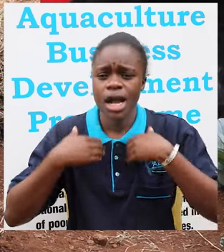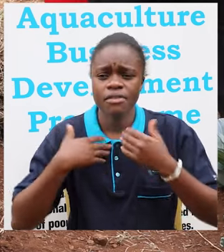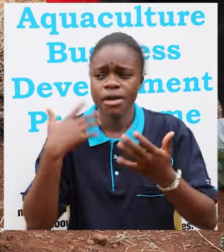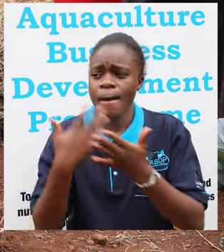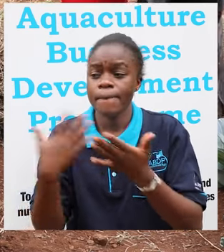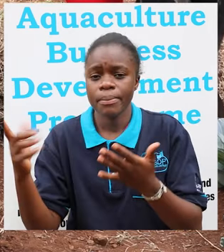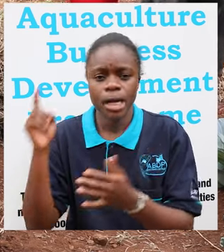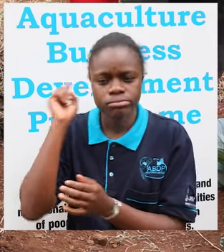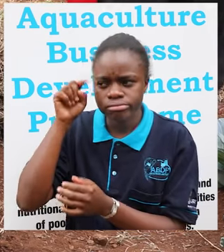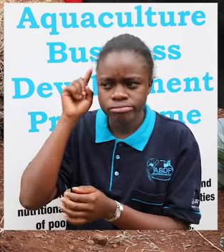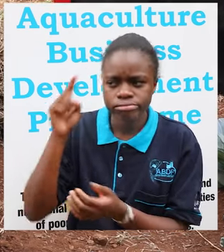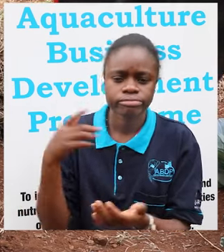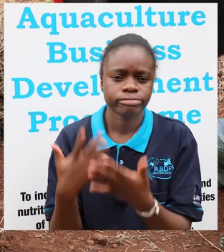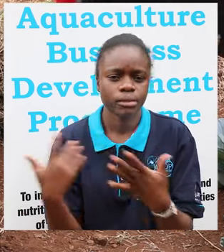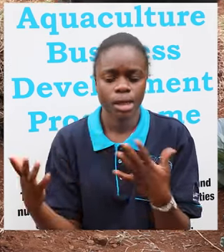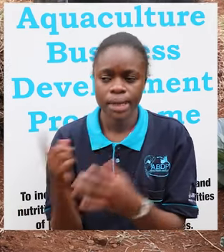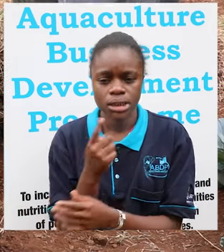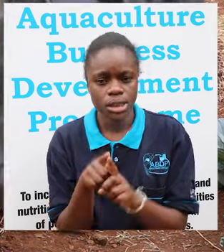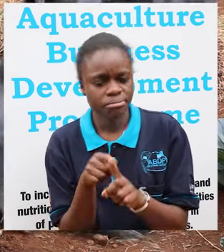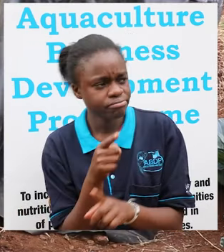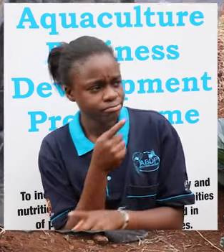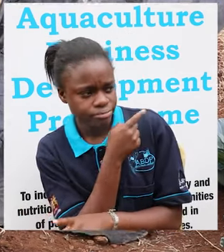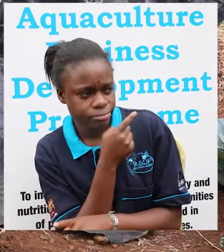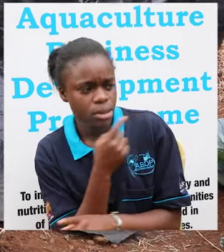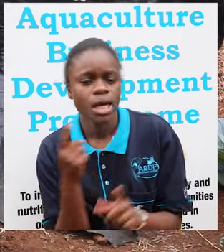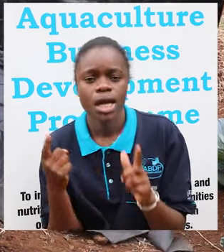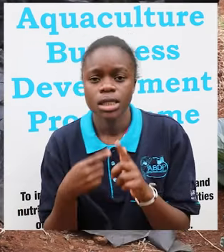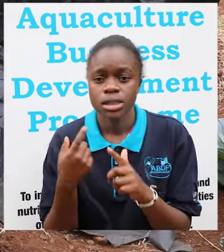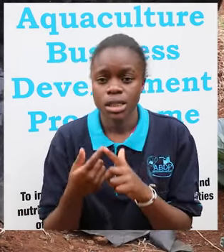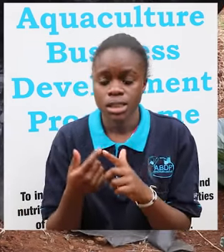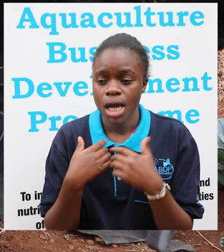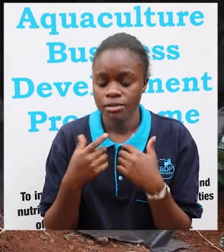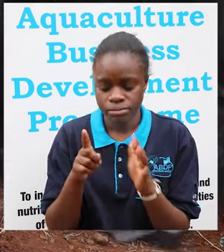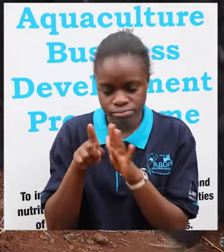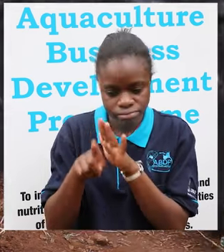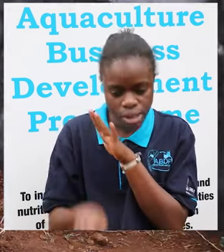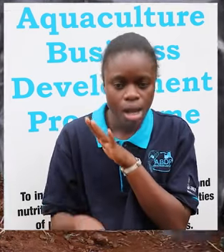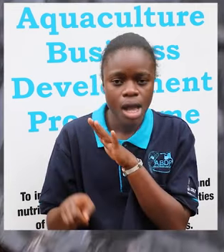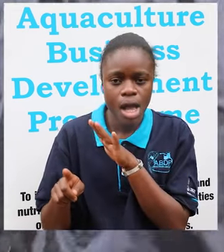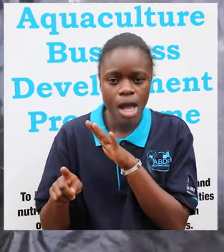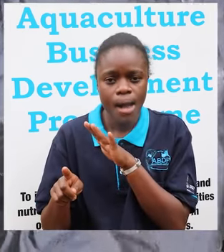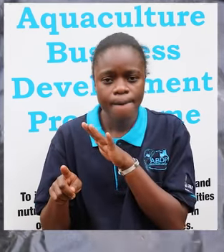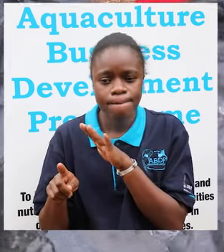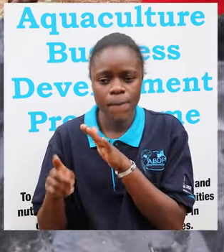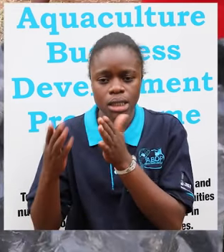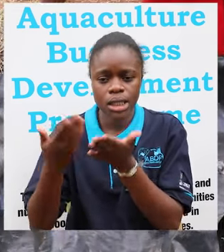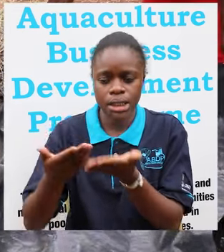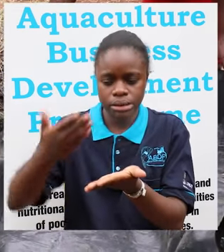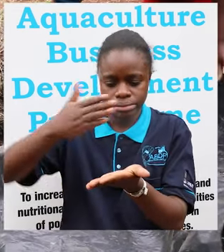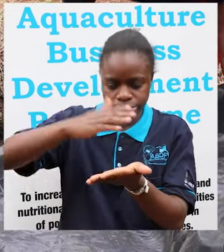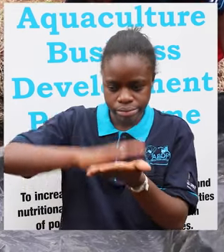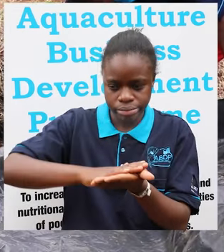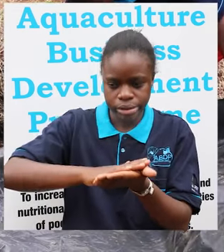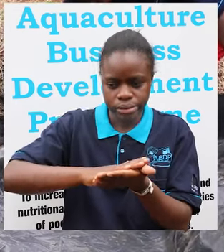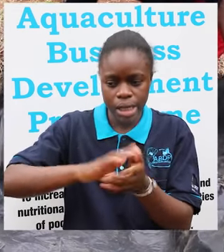which is 1,000 gauge. Then you put it down, and then you'll fold it into a tube. It's